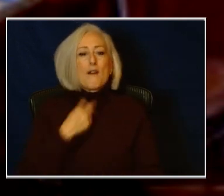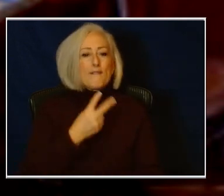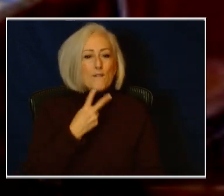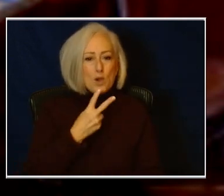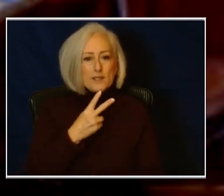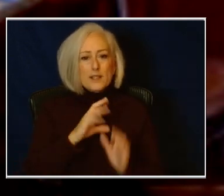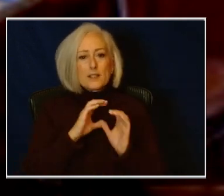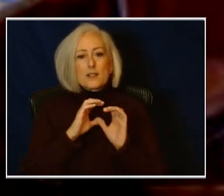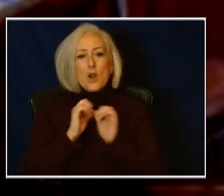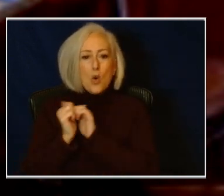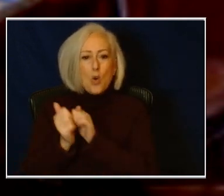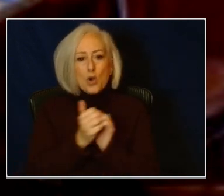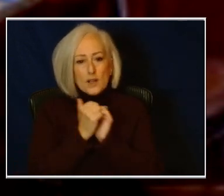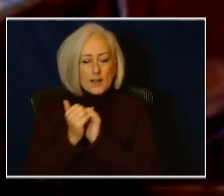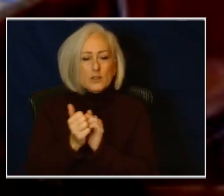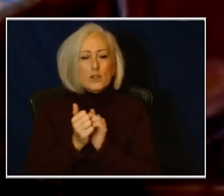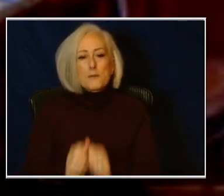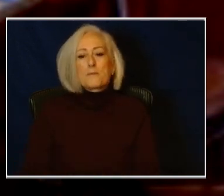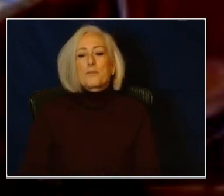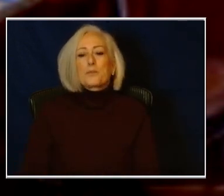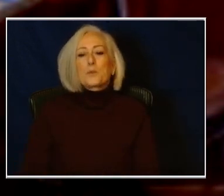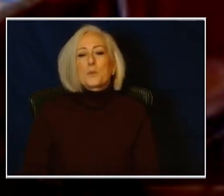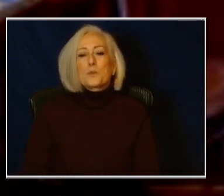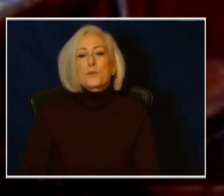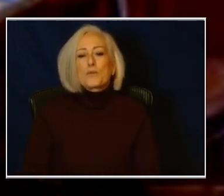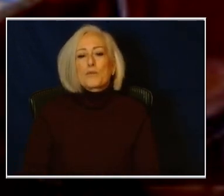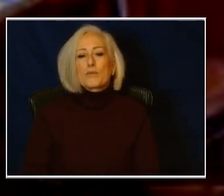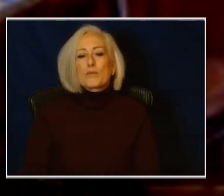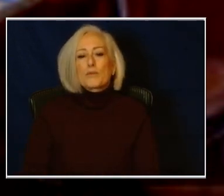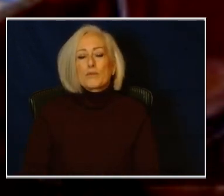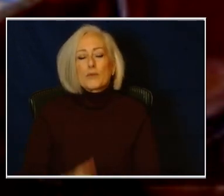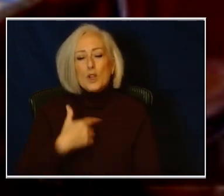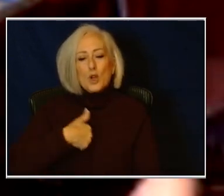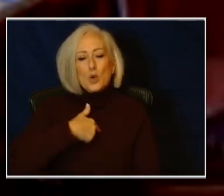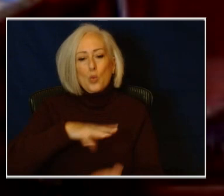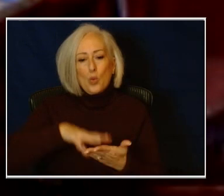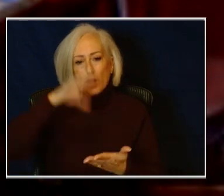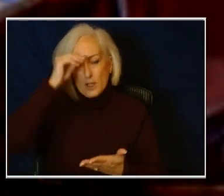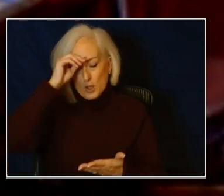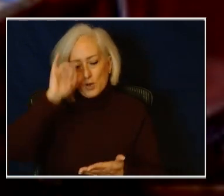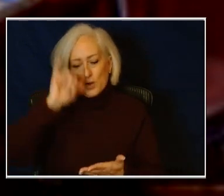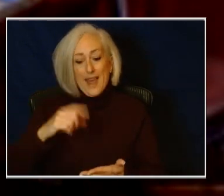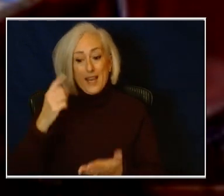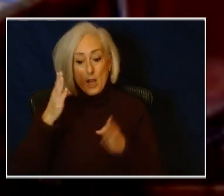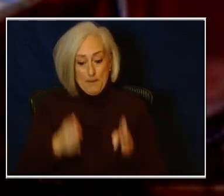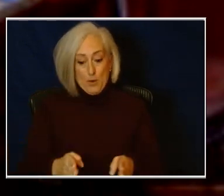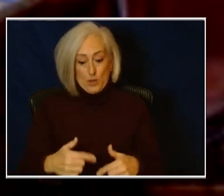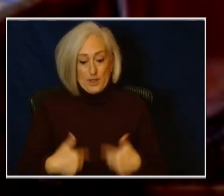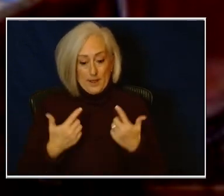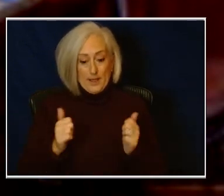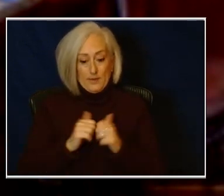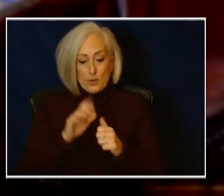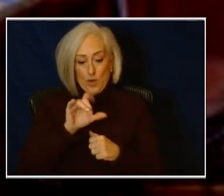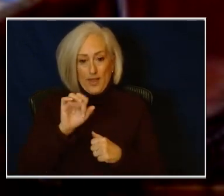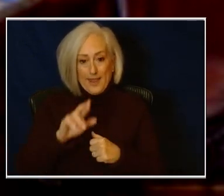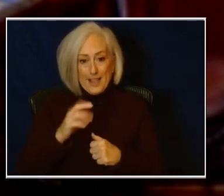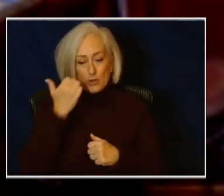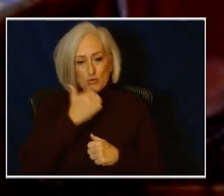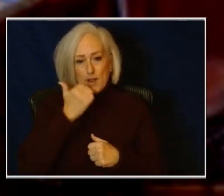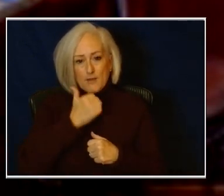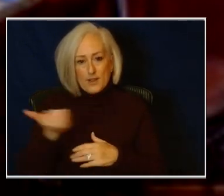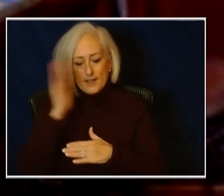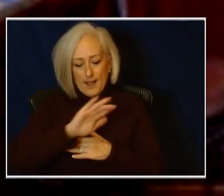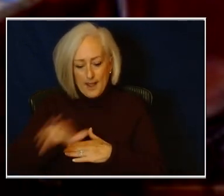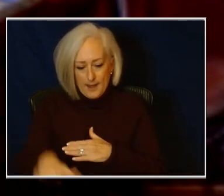together. What we learn as someone who lives with cancer 24/7 are wisdom